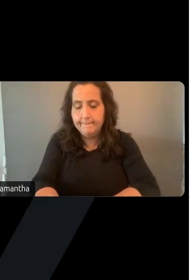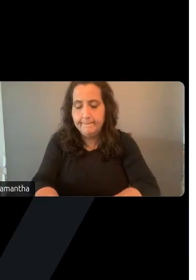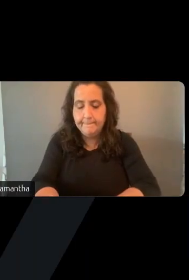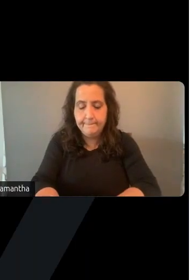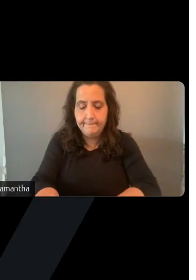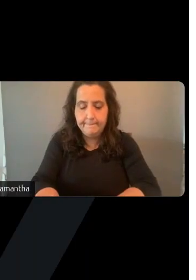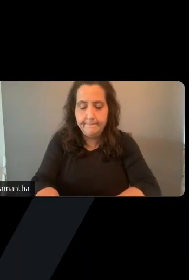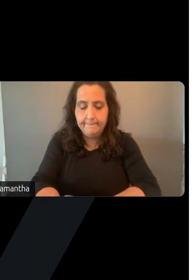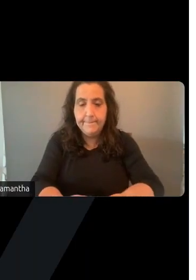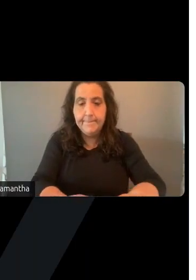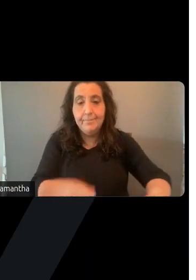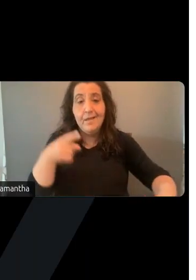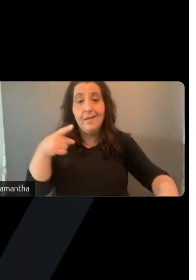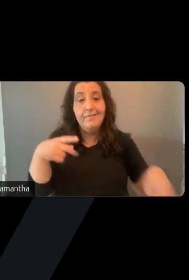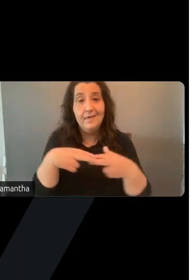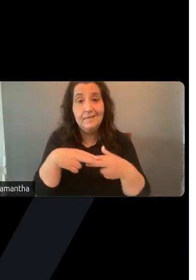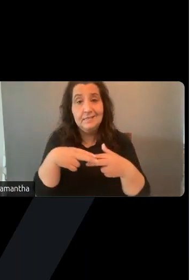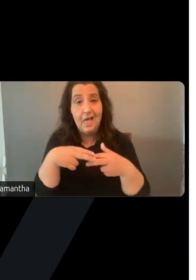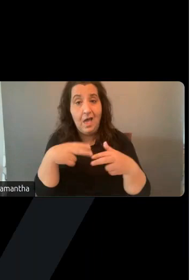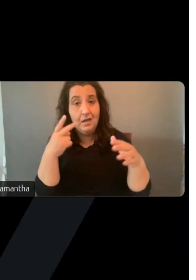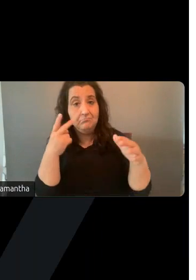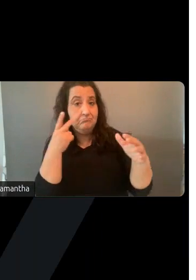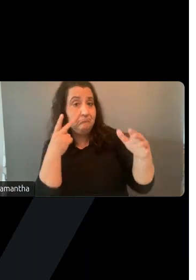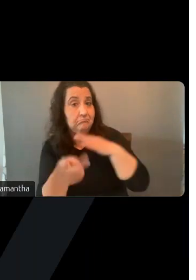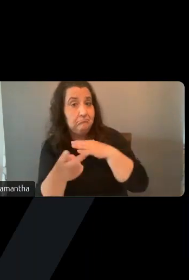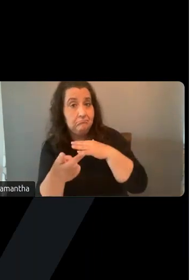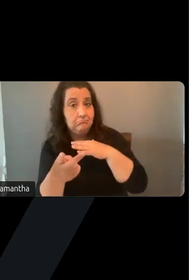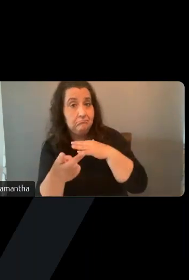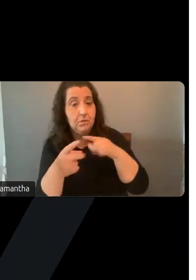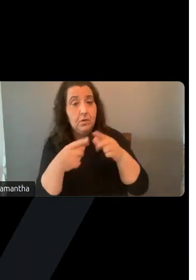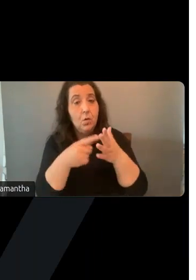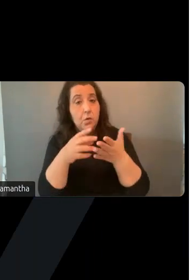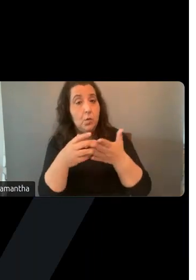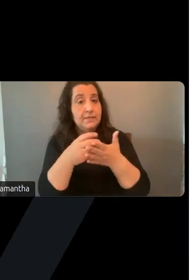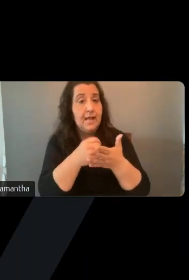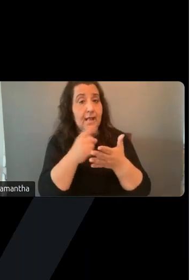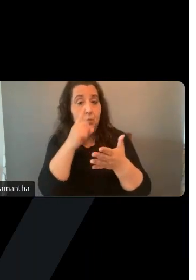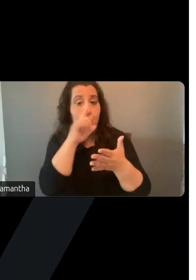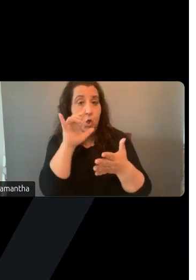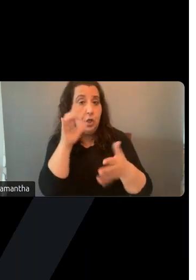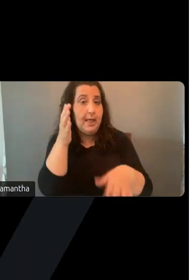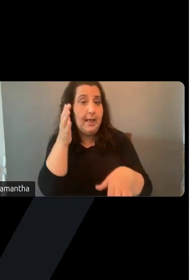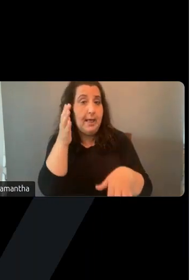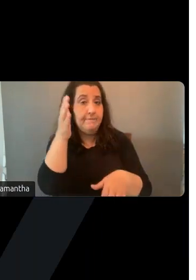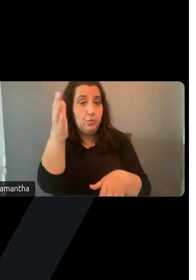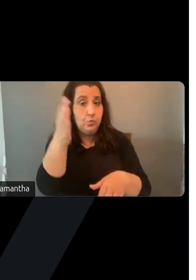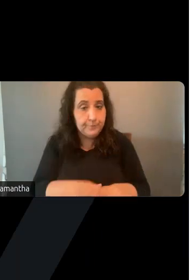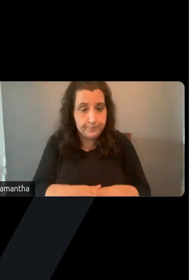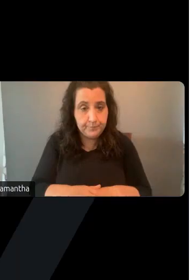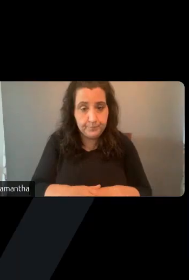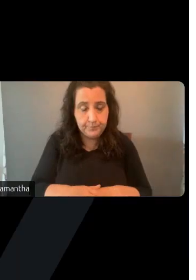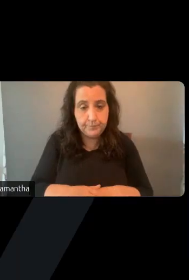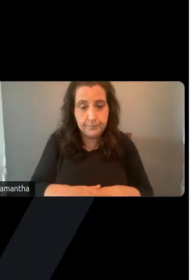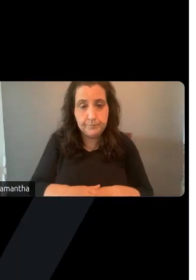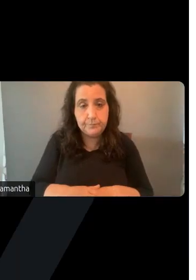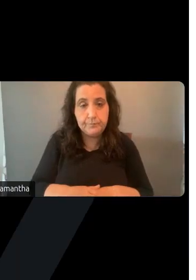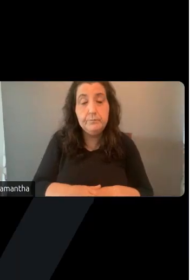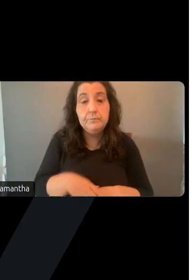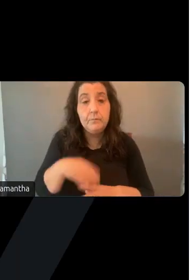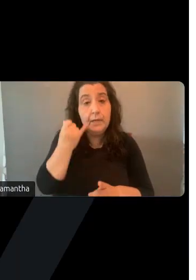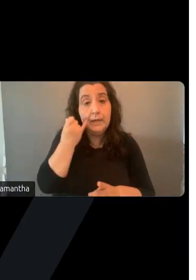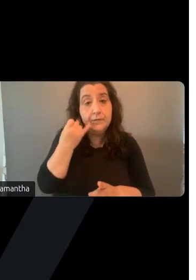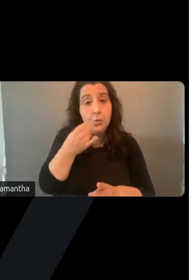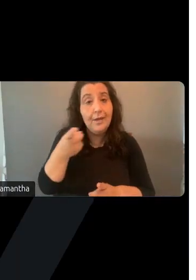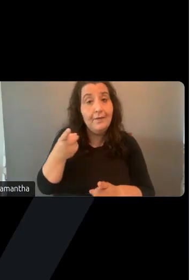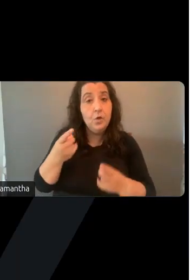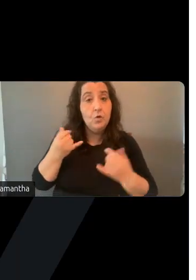Now, this slide looks ahead to what your salary would be in the future at New York City public schools. So, if you are currently